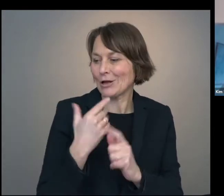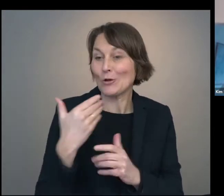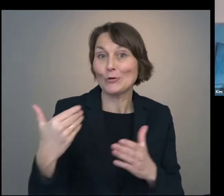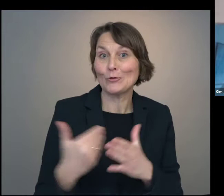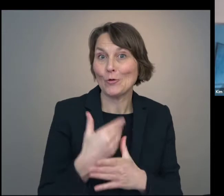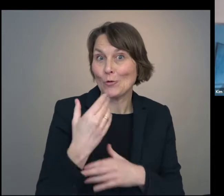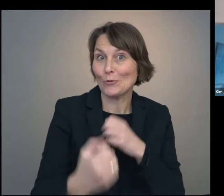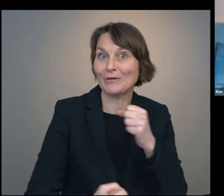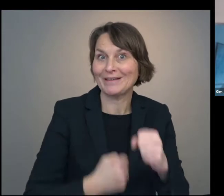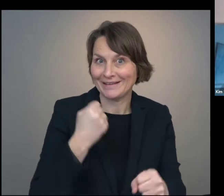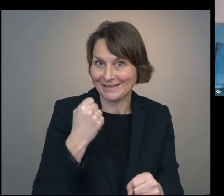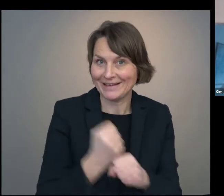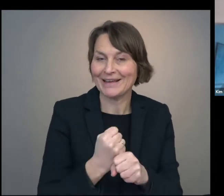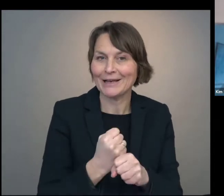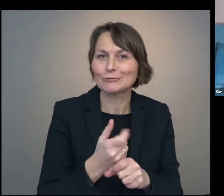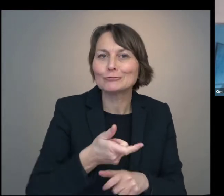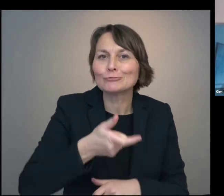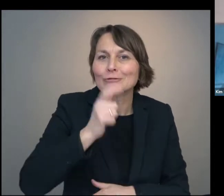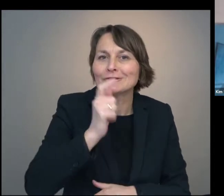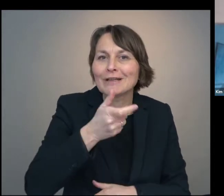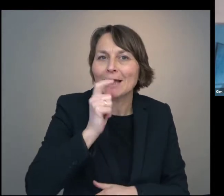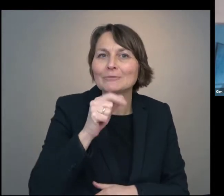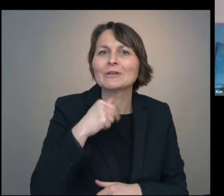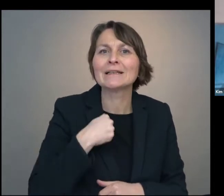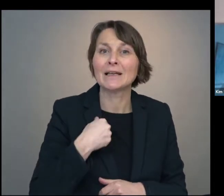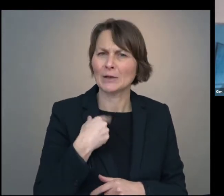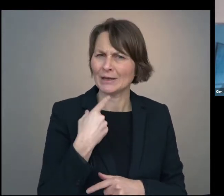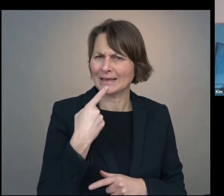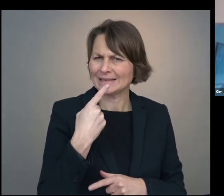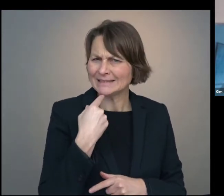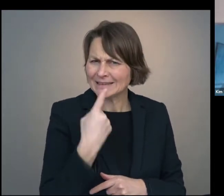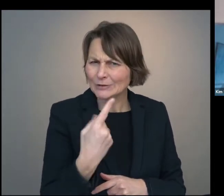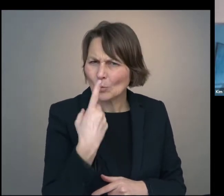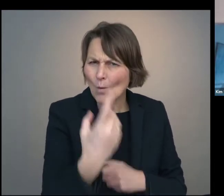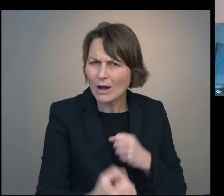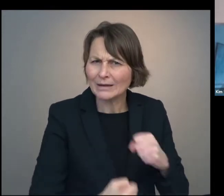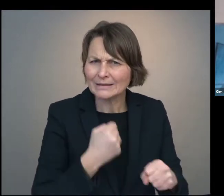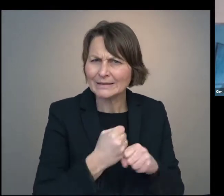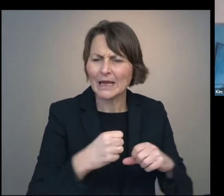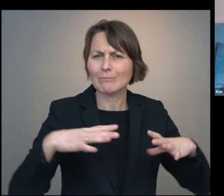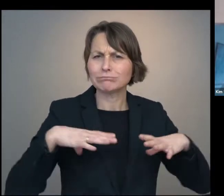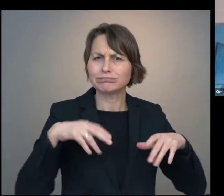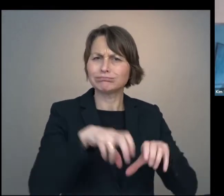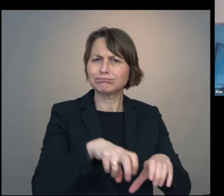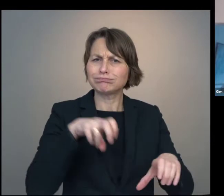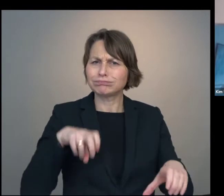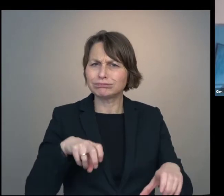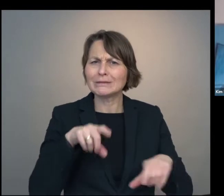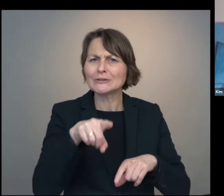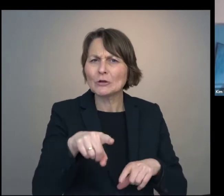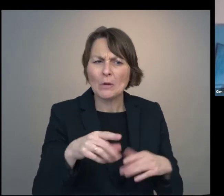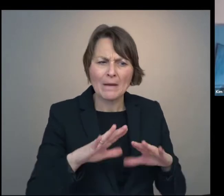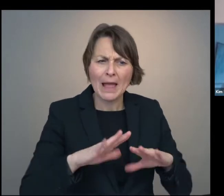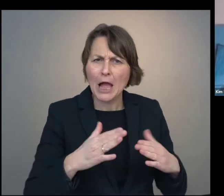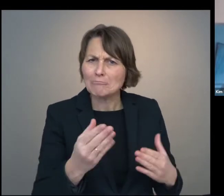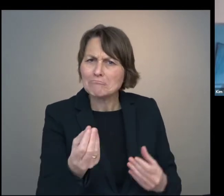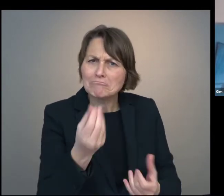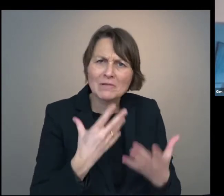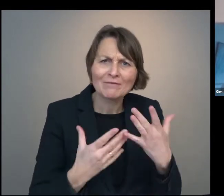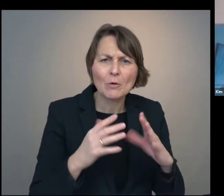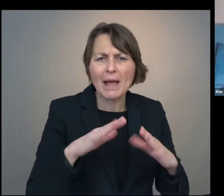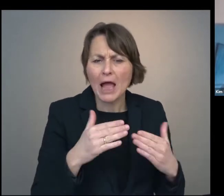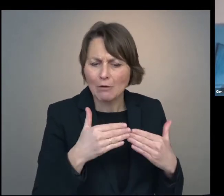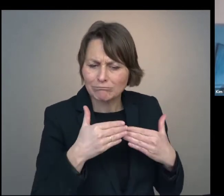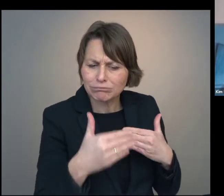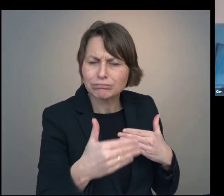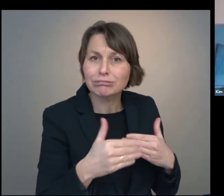reception this year, you said Niels had decided to take a well-deserved leave of absence. What more can you tell us about Niels' sabbatical from